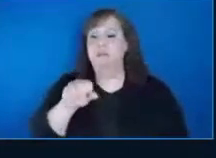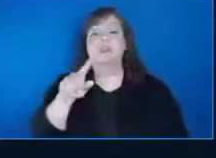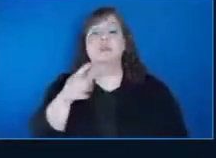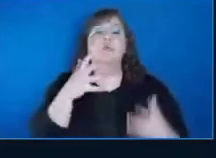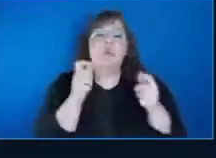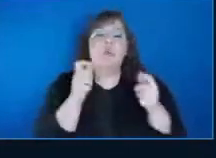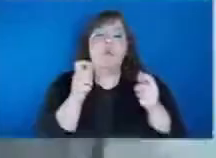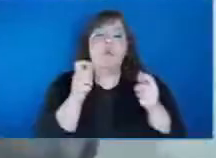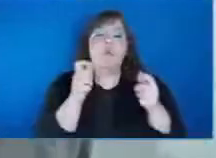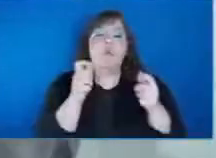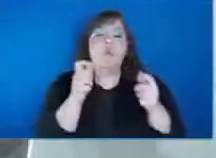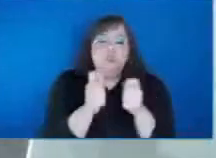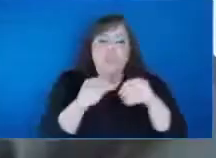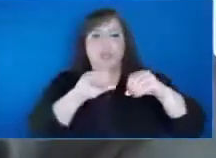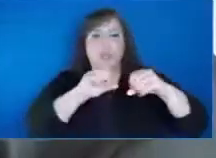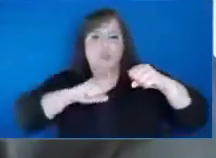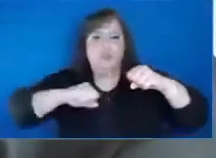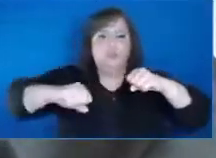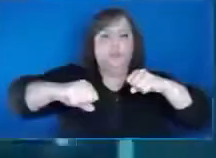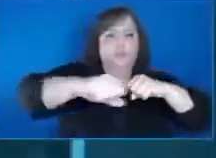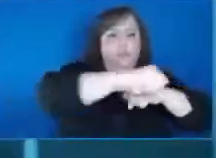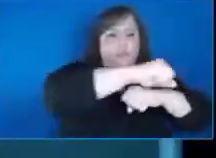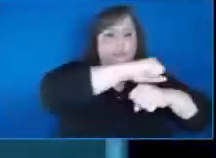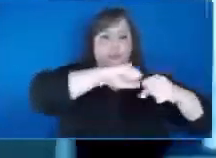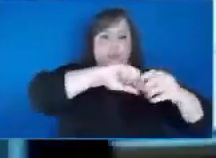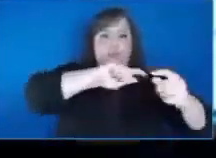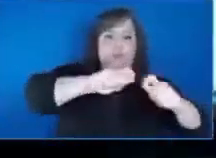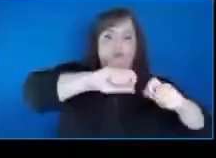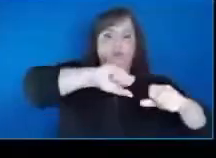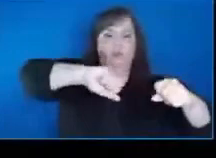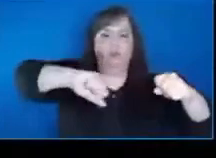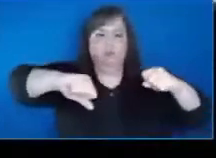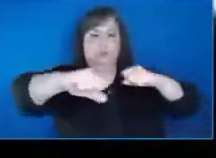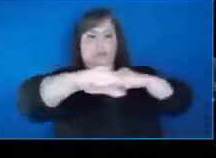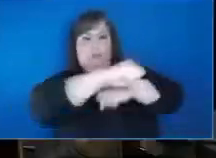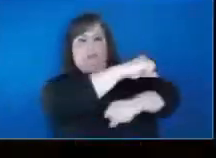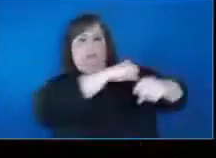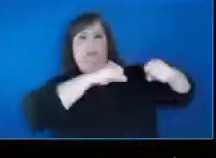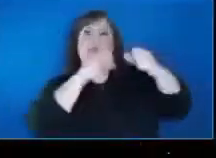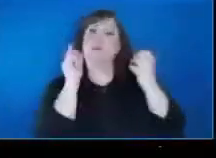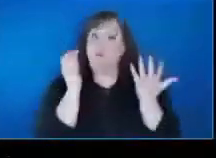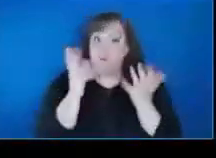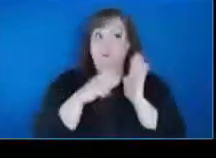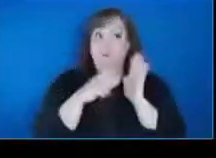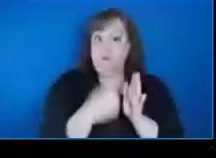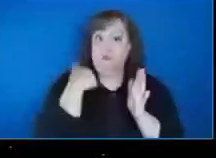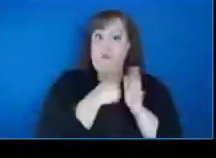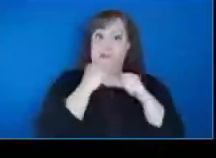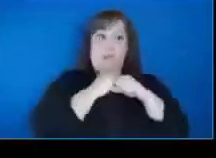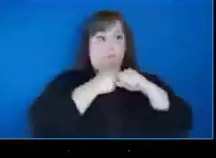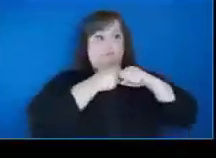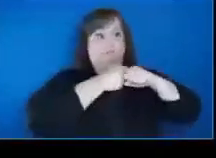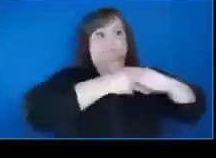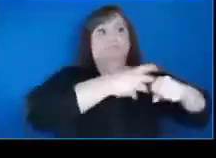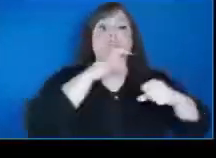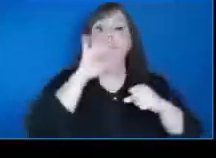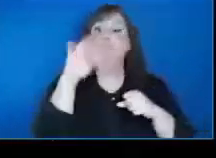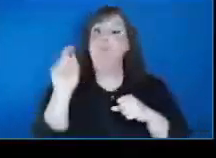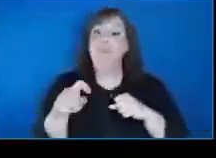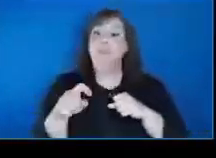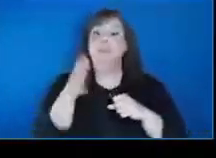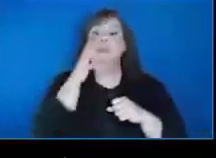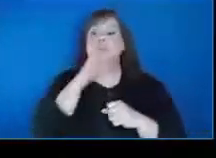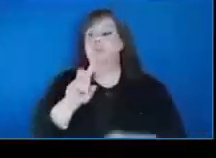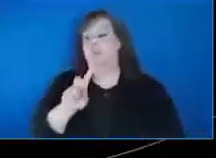In order to show that we can deflect incoming asteroids if we need to. DART will only be changing the period of the orbit of Dimorphos by